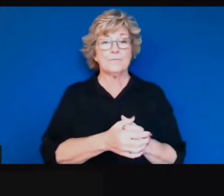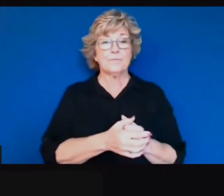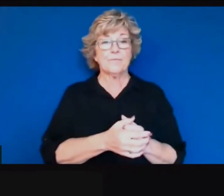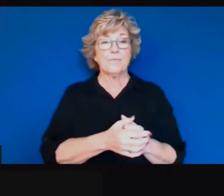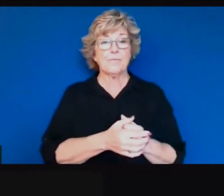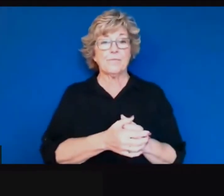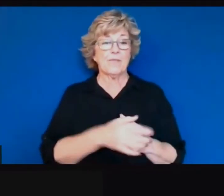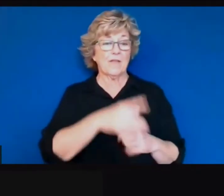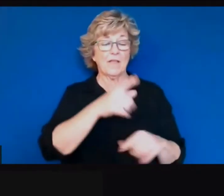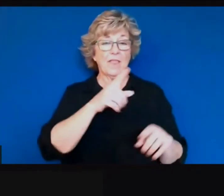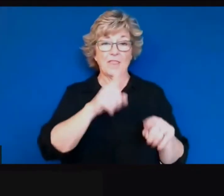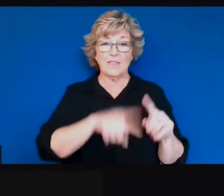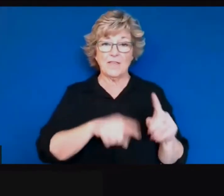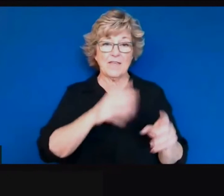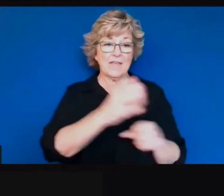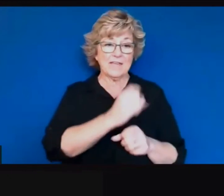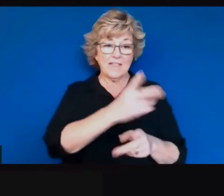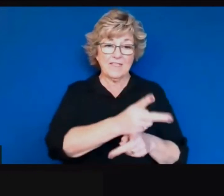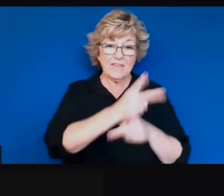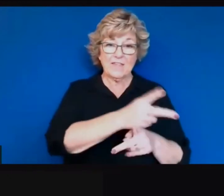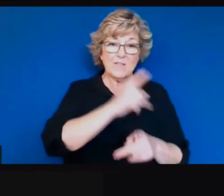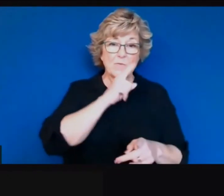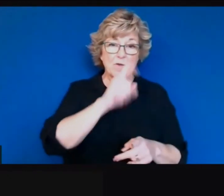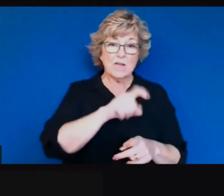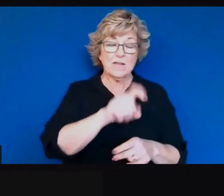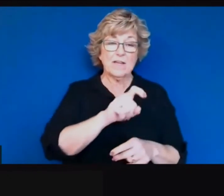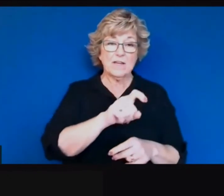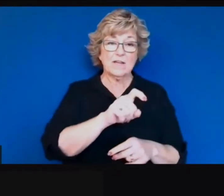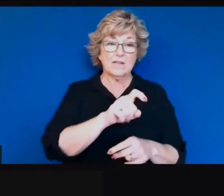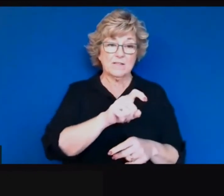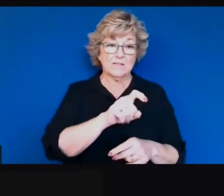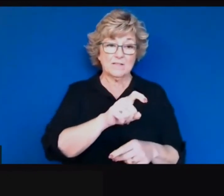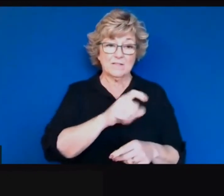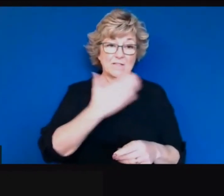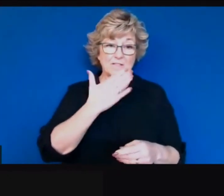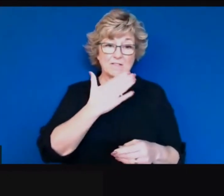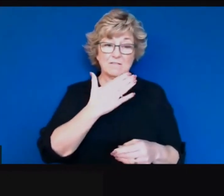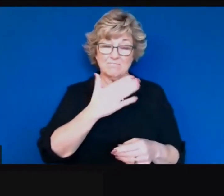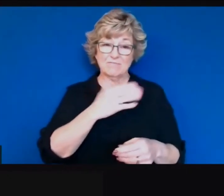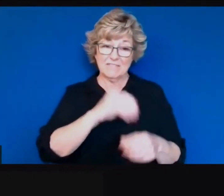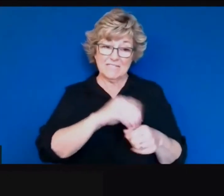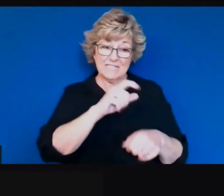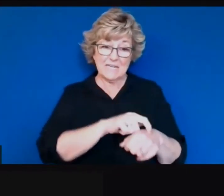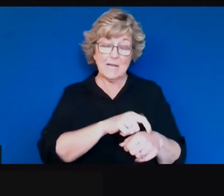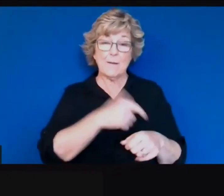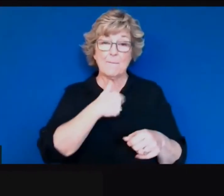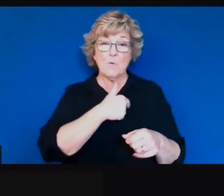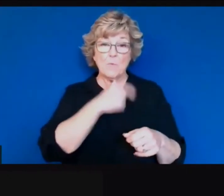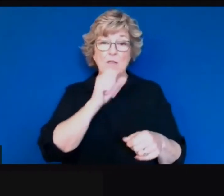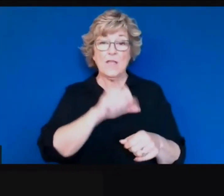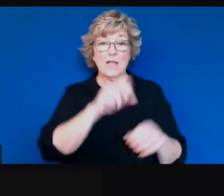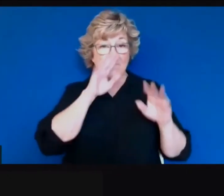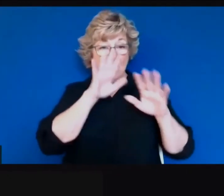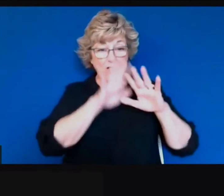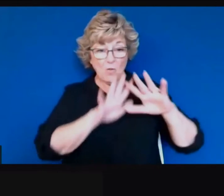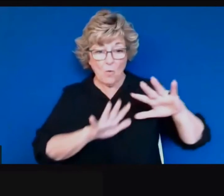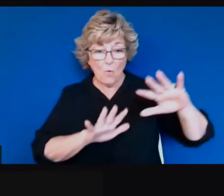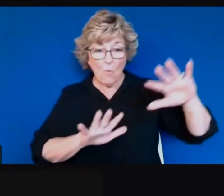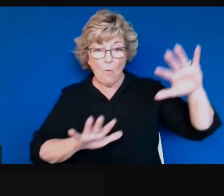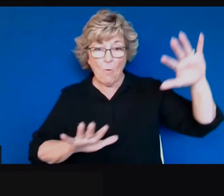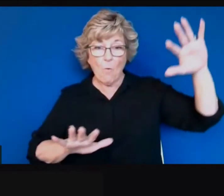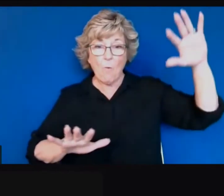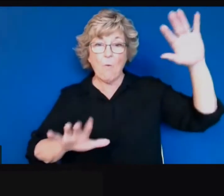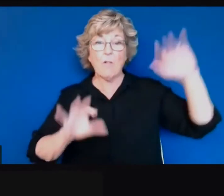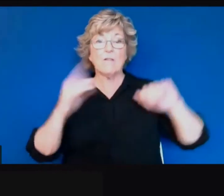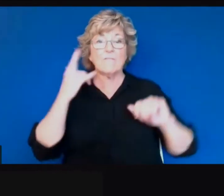they're not able to get the level of care that we need them to get in a timely way, that we work across the entirety of California's healthcare system,